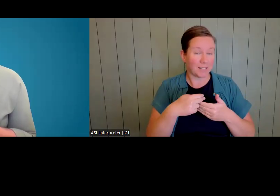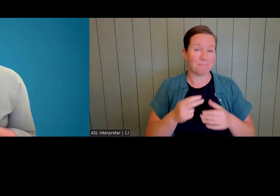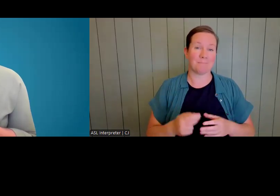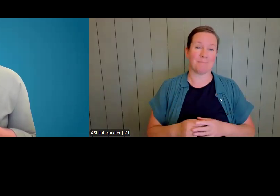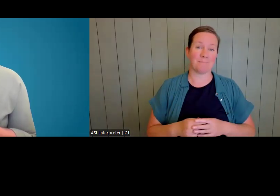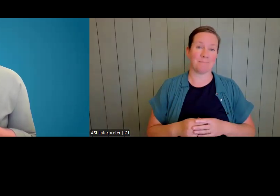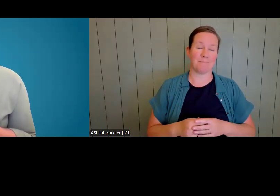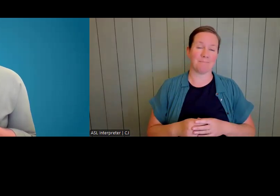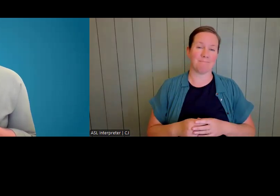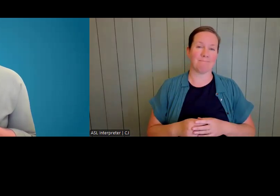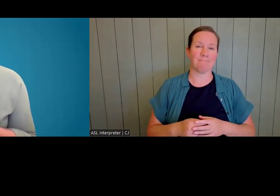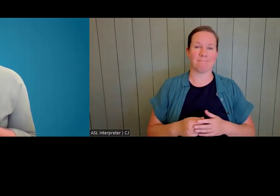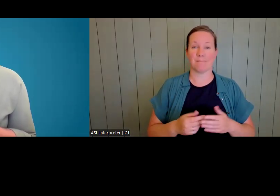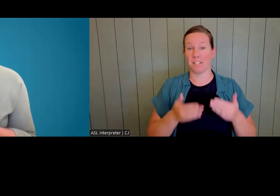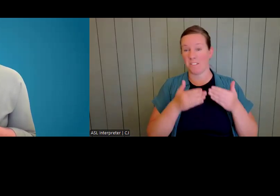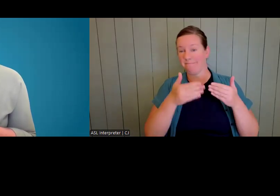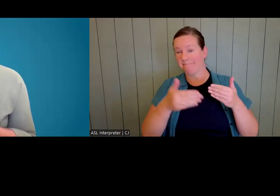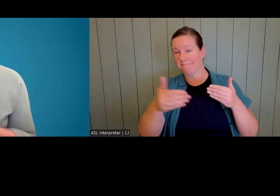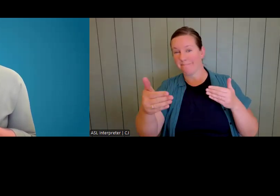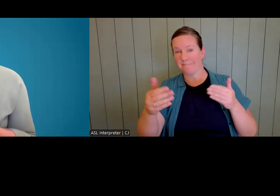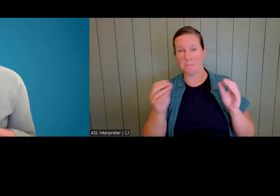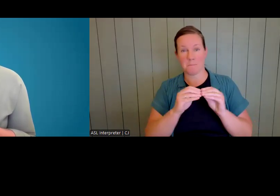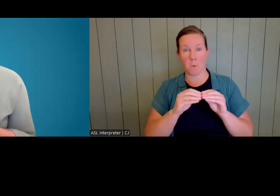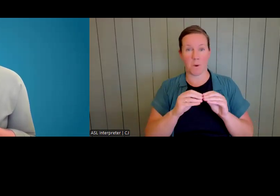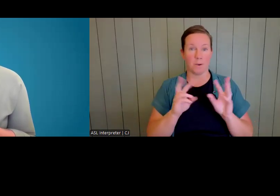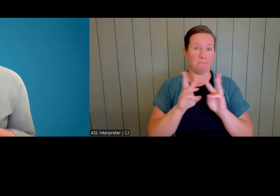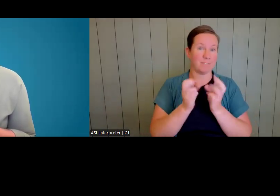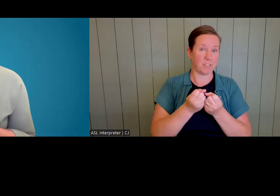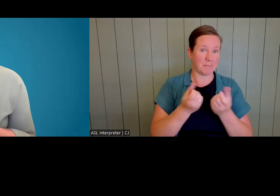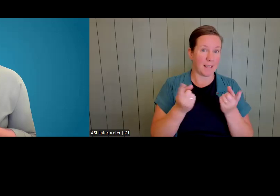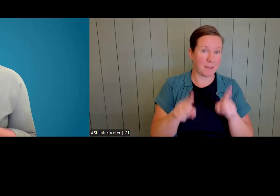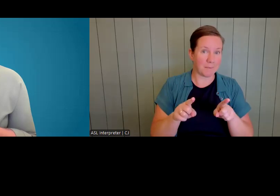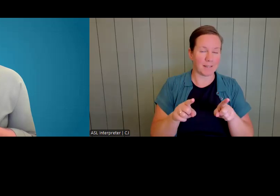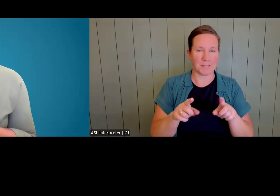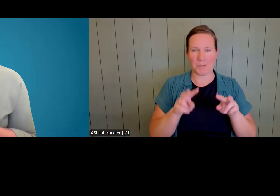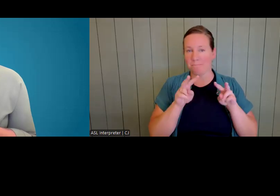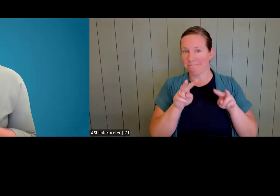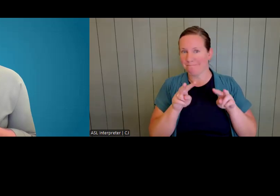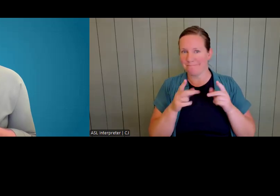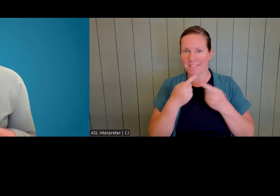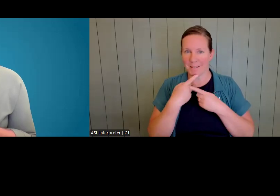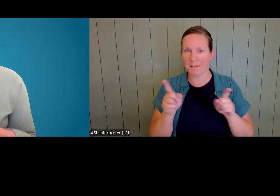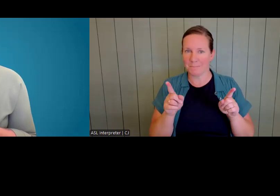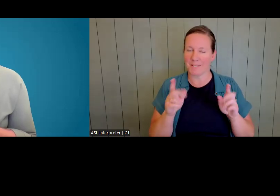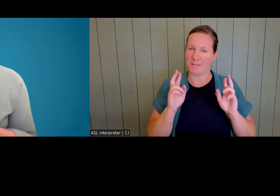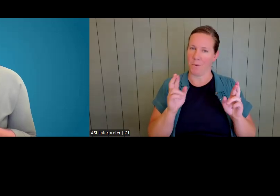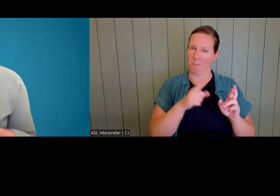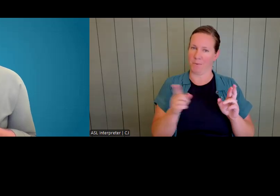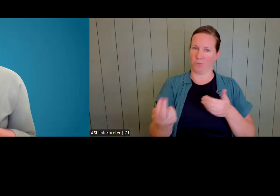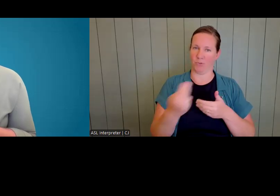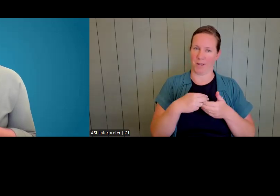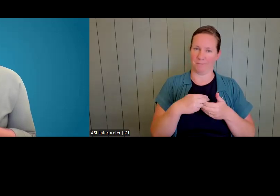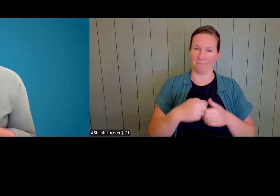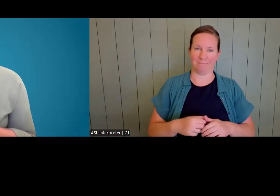other future webinars, so please look out for the information about those and join us. So